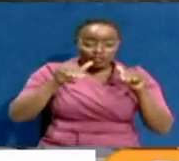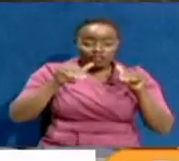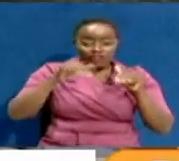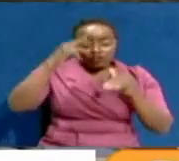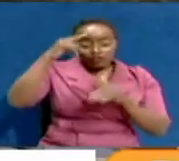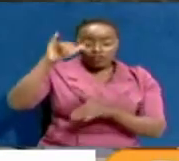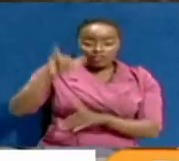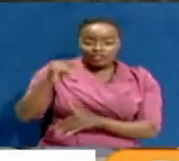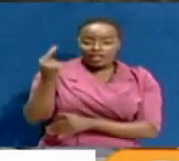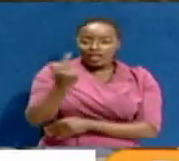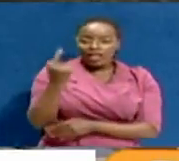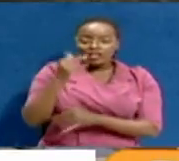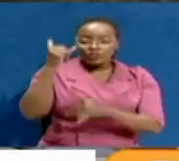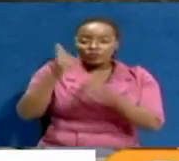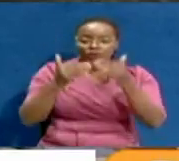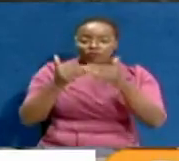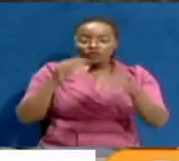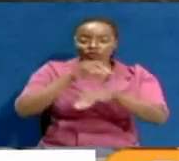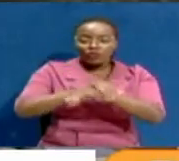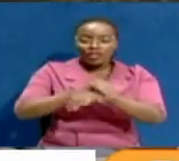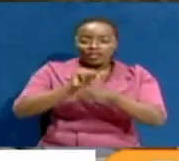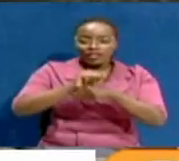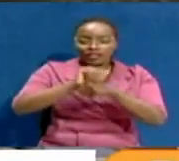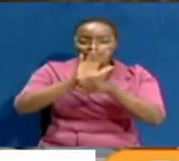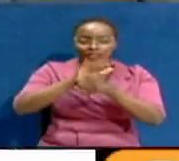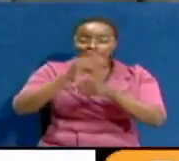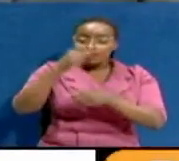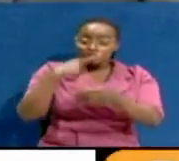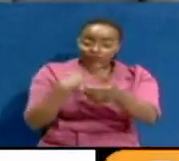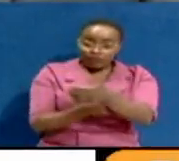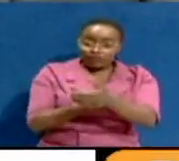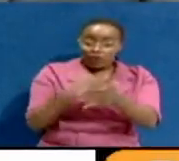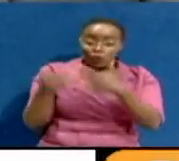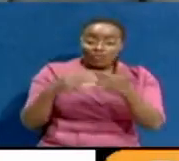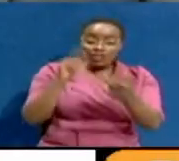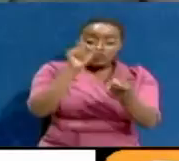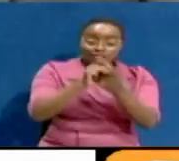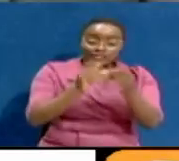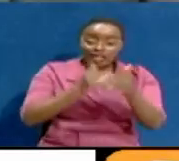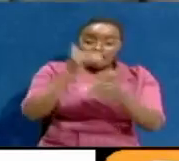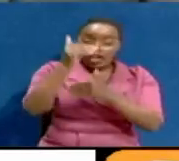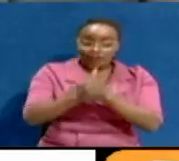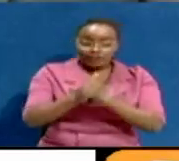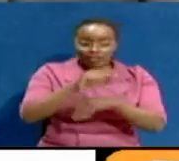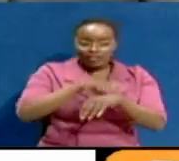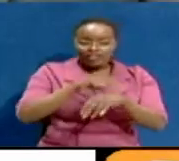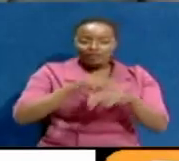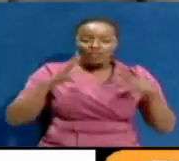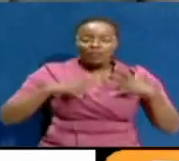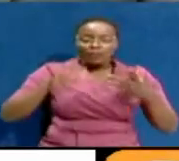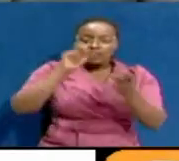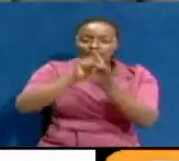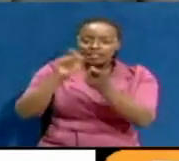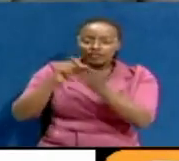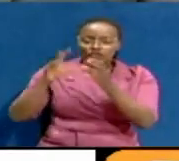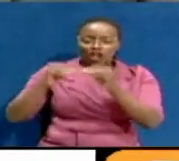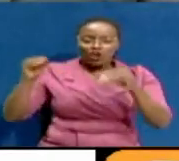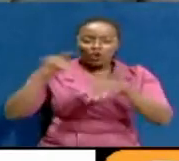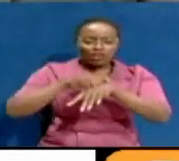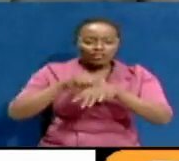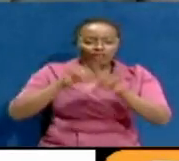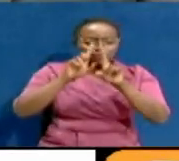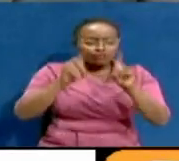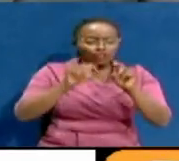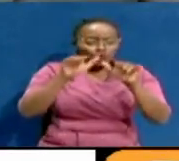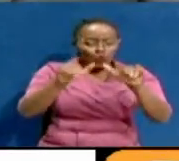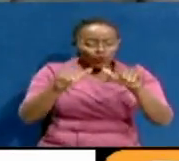the quarantine period to end before you get the vaccine. Even if you test positive after the quarantine period, for those who still test positive for a long time. Yes, so you